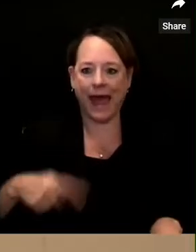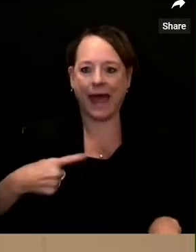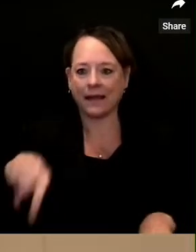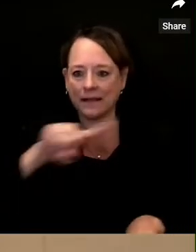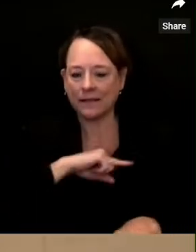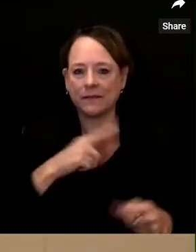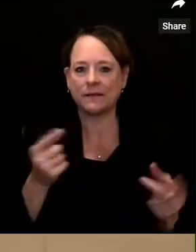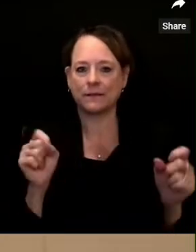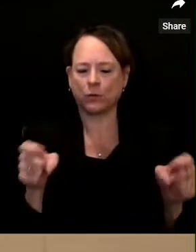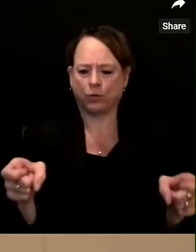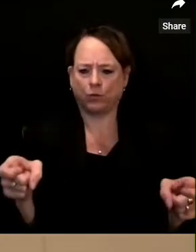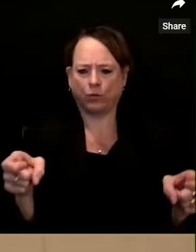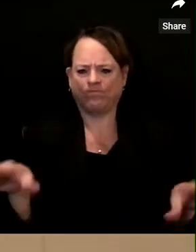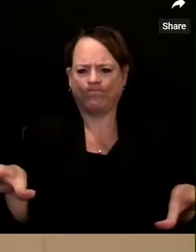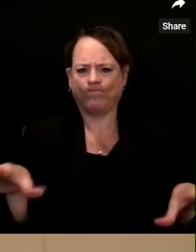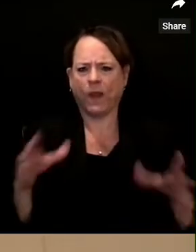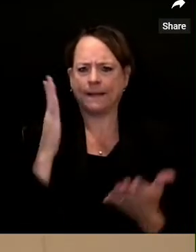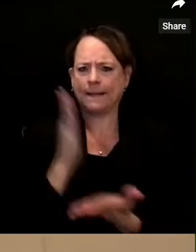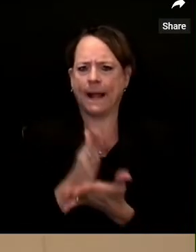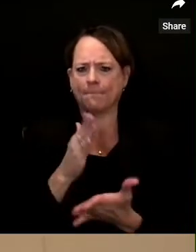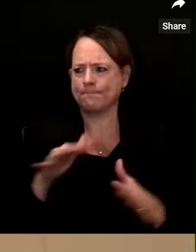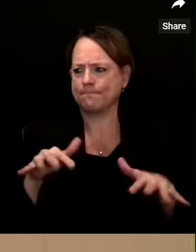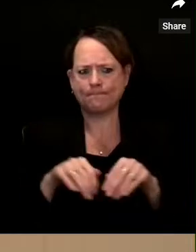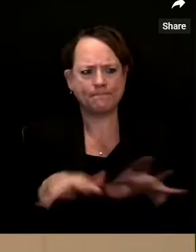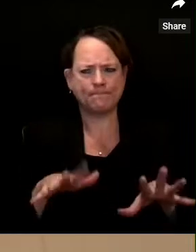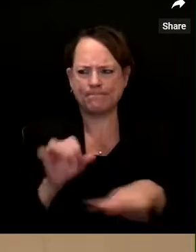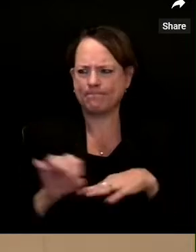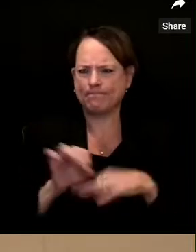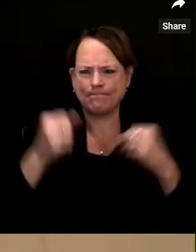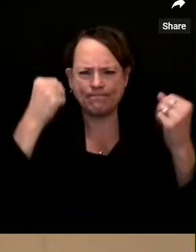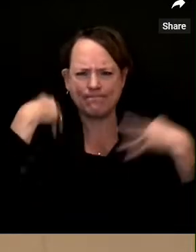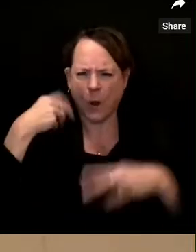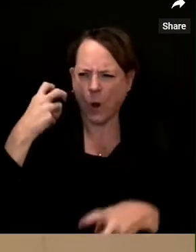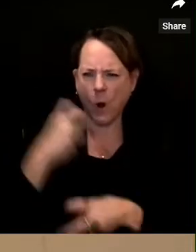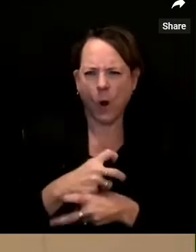prevention, we can get to the place where we turn the corner faster.